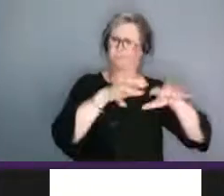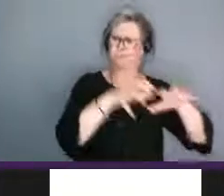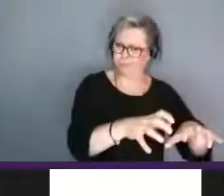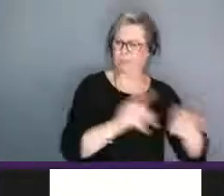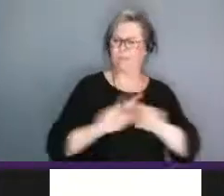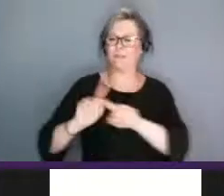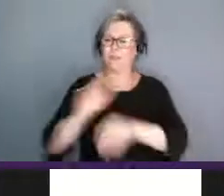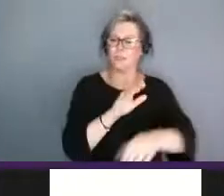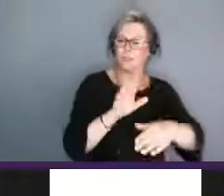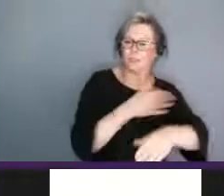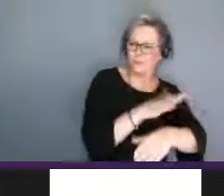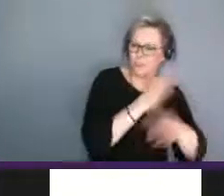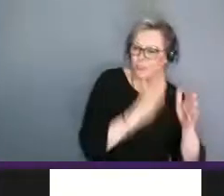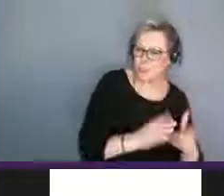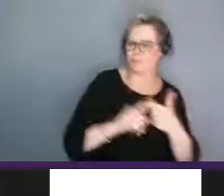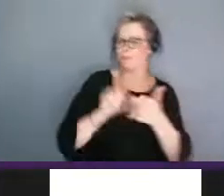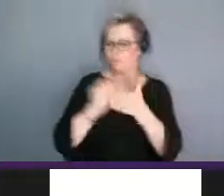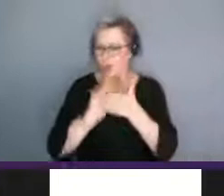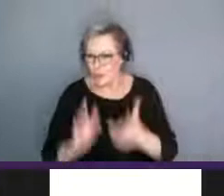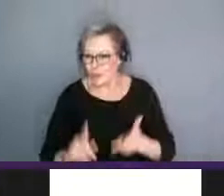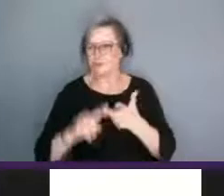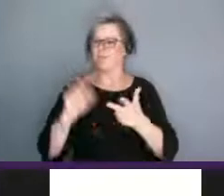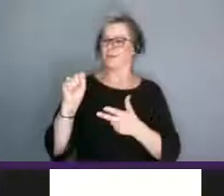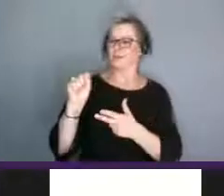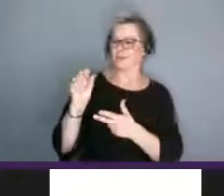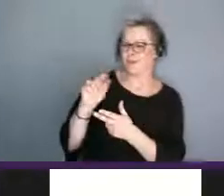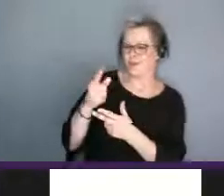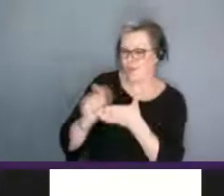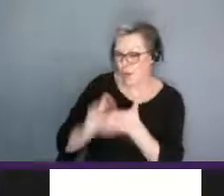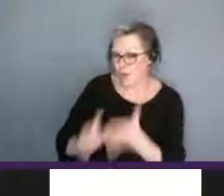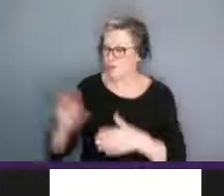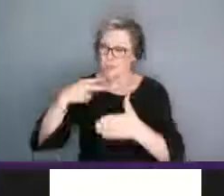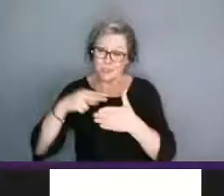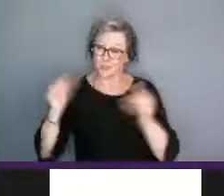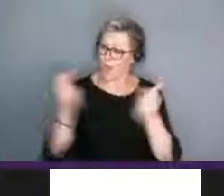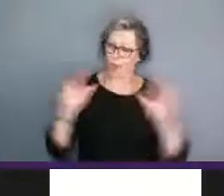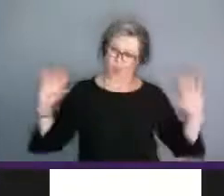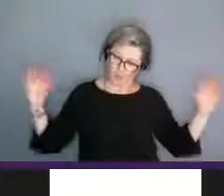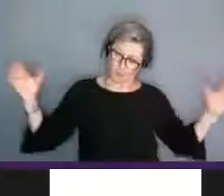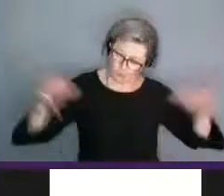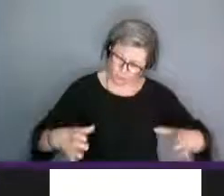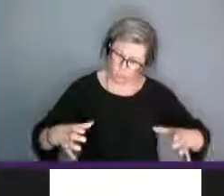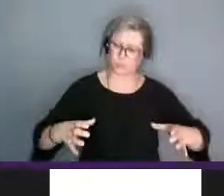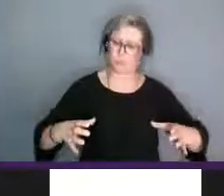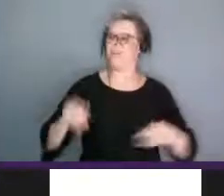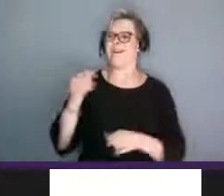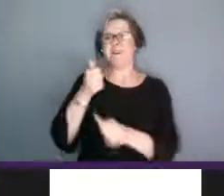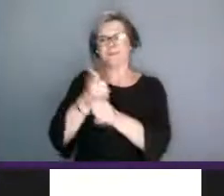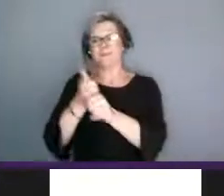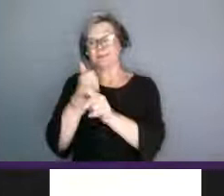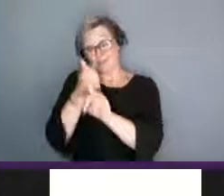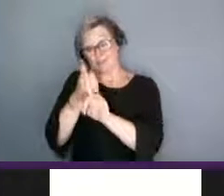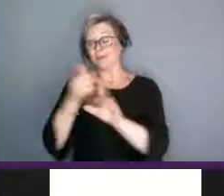musicians, writers, playwrights, and dancers. He leads a choral workshops, song